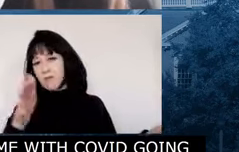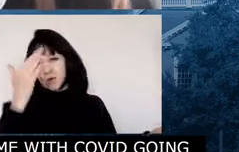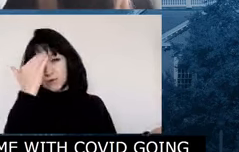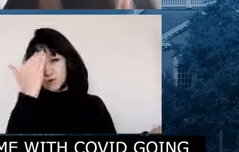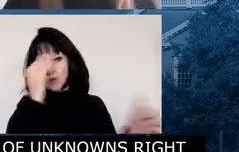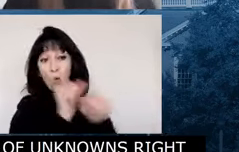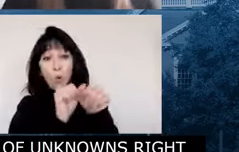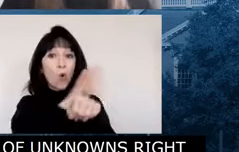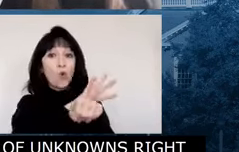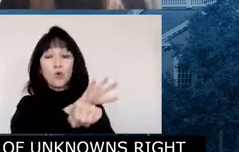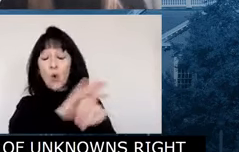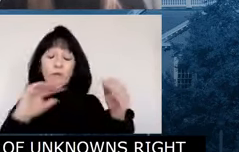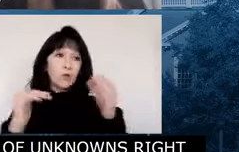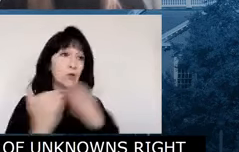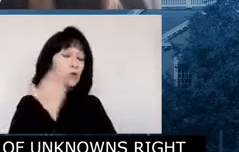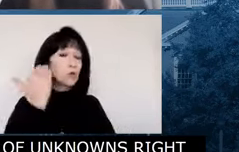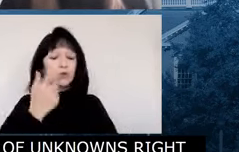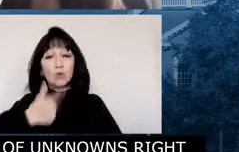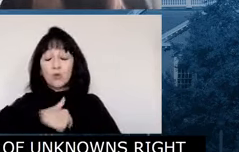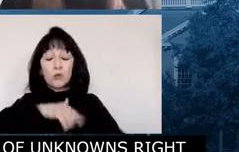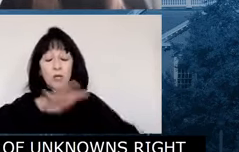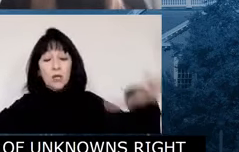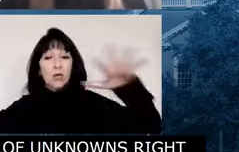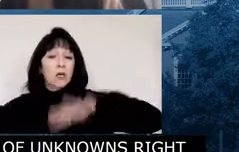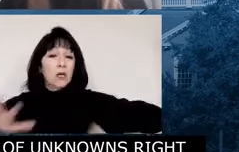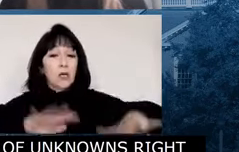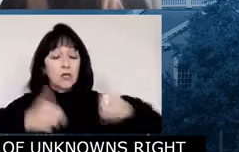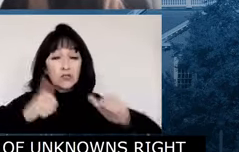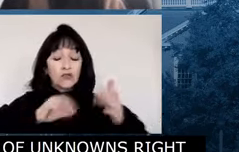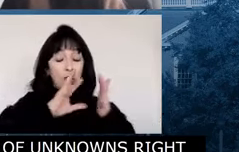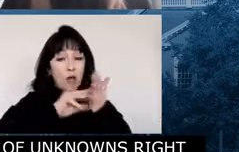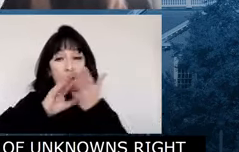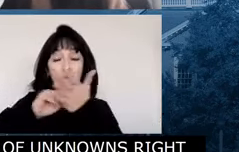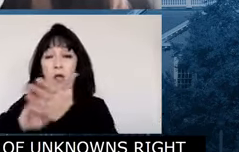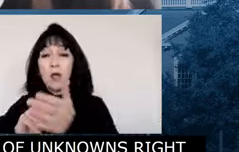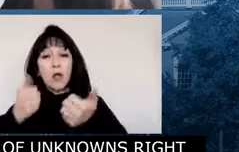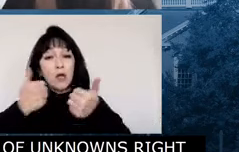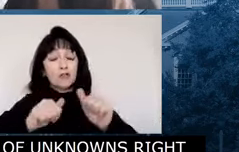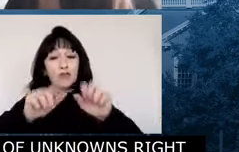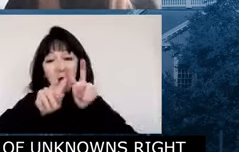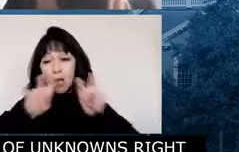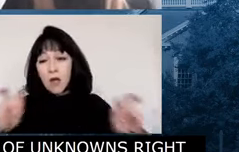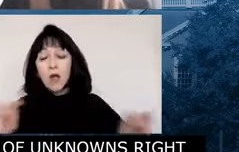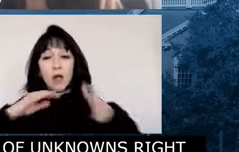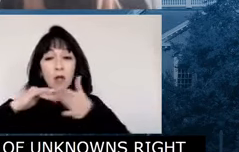distant future, we are able to pivot to an annual